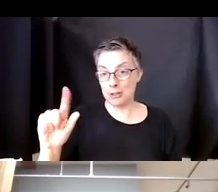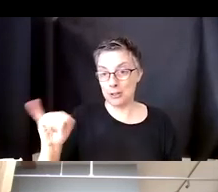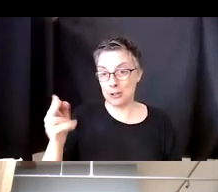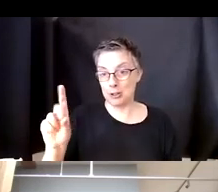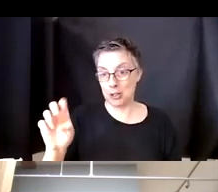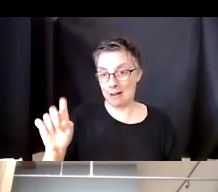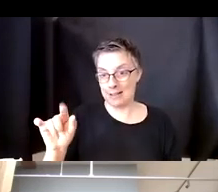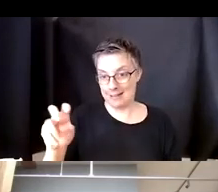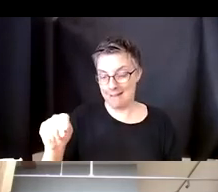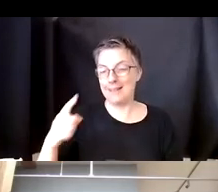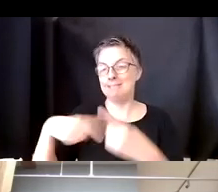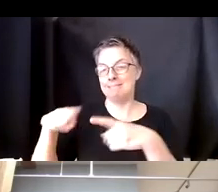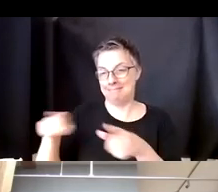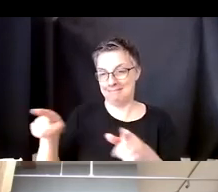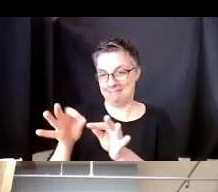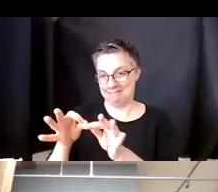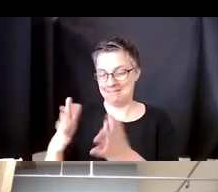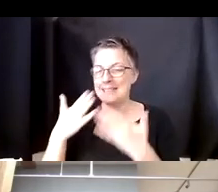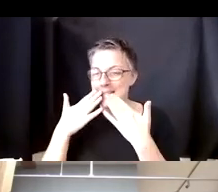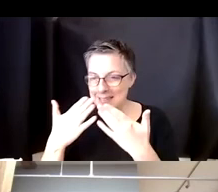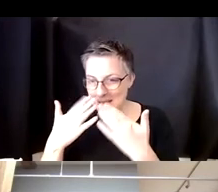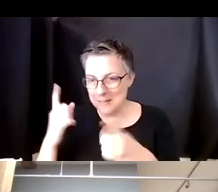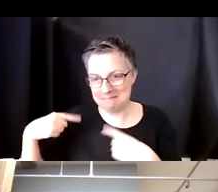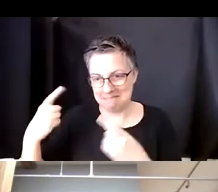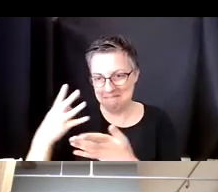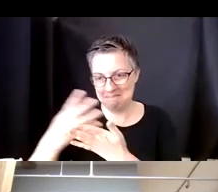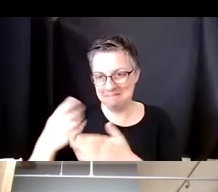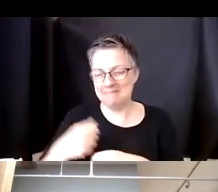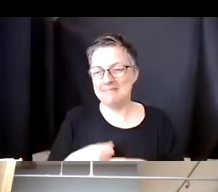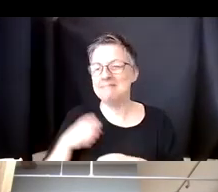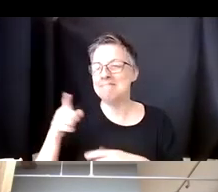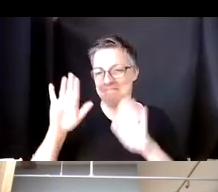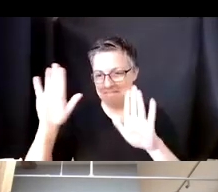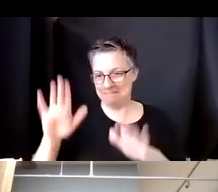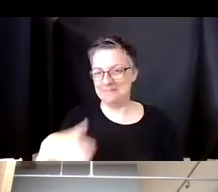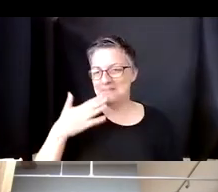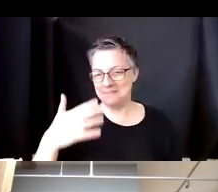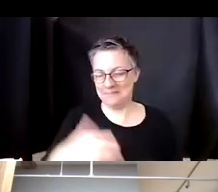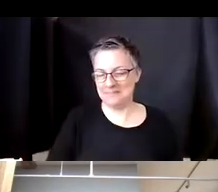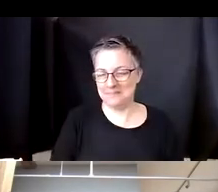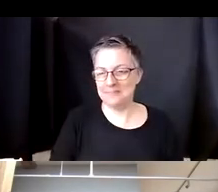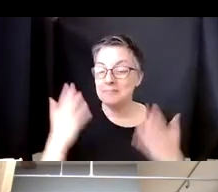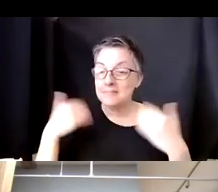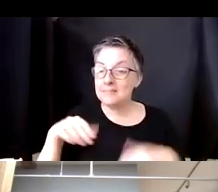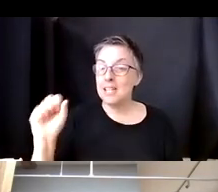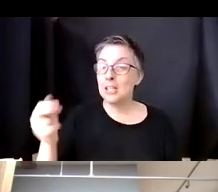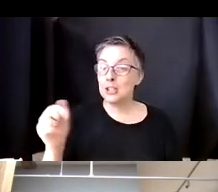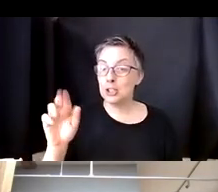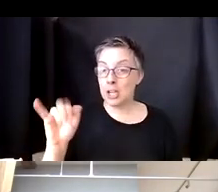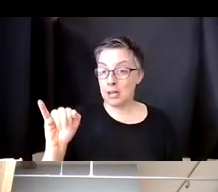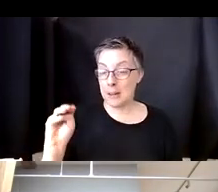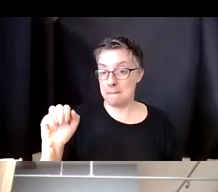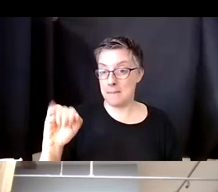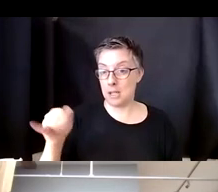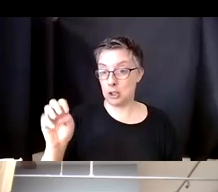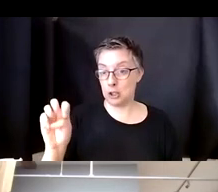much for your ASL interpreting for the last 4 weeks. You are wonderful. Sherry Majeski, thank you so